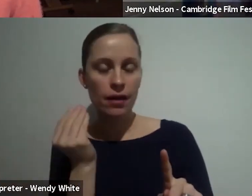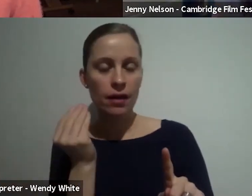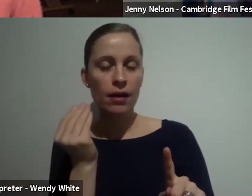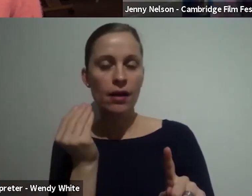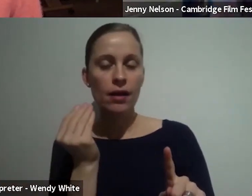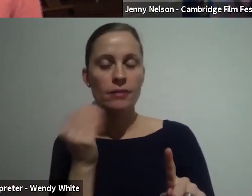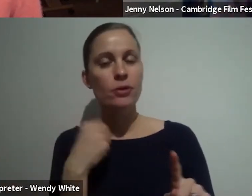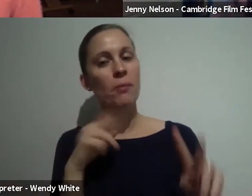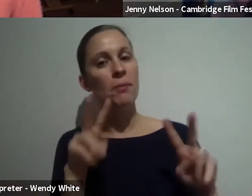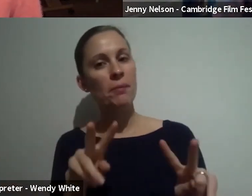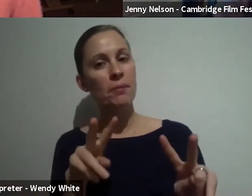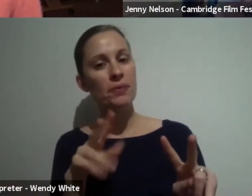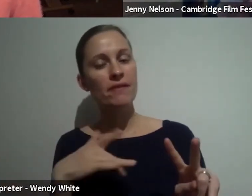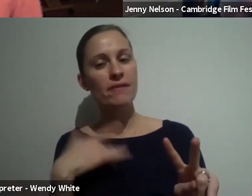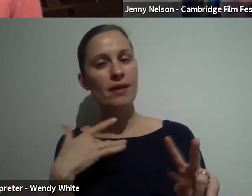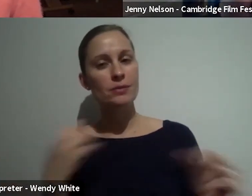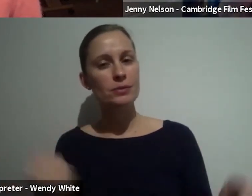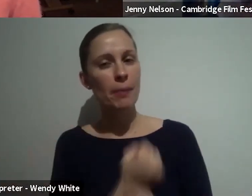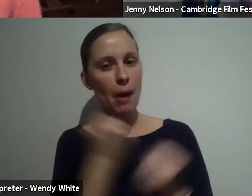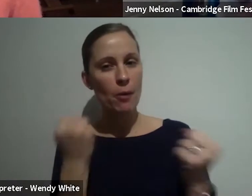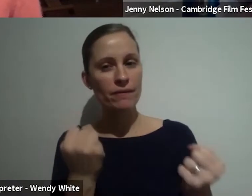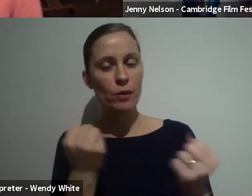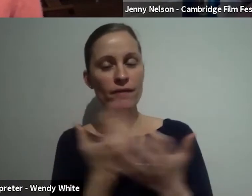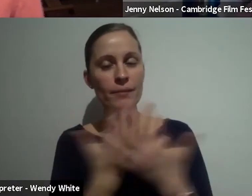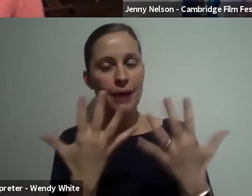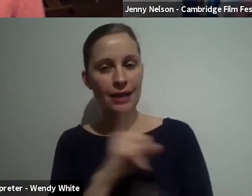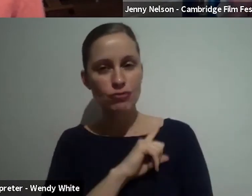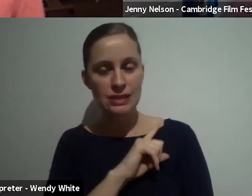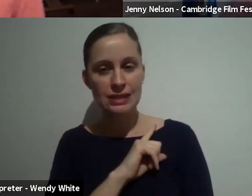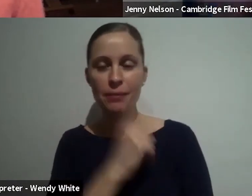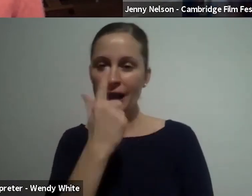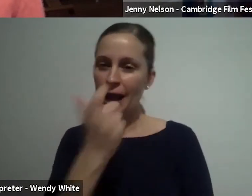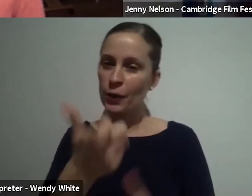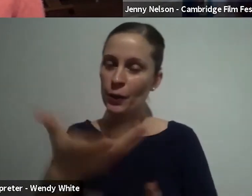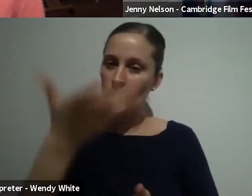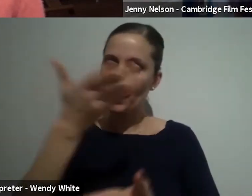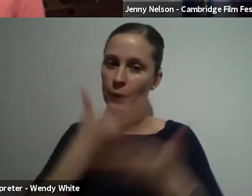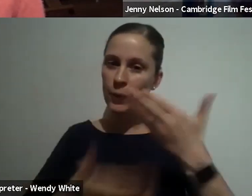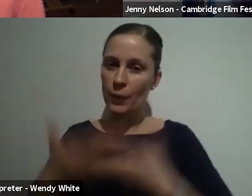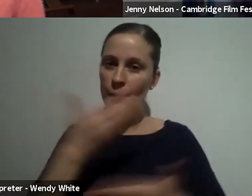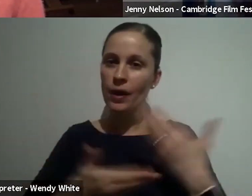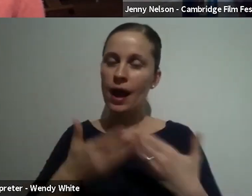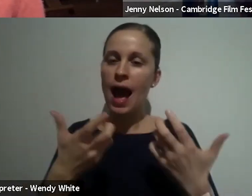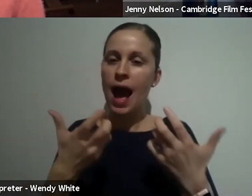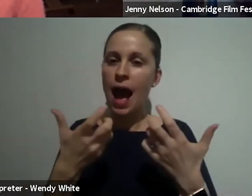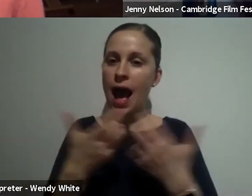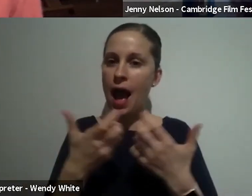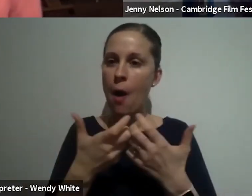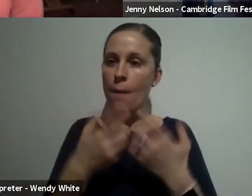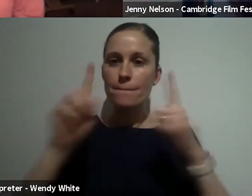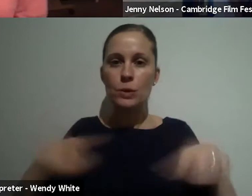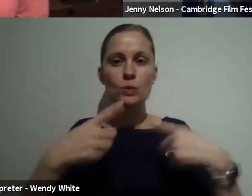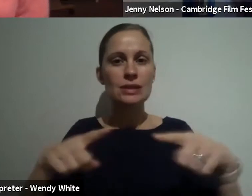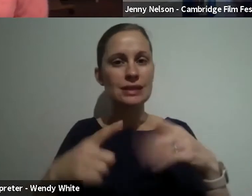really powerful for many reasons. But can you talk to us about how the role that music plays in the film?